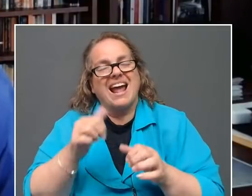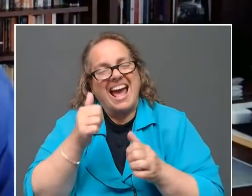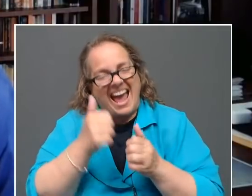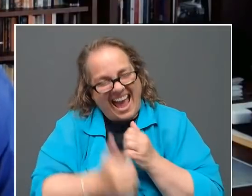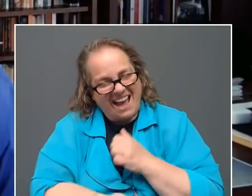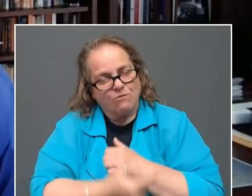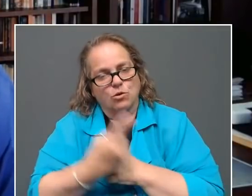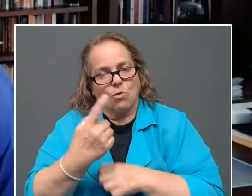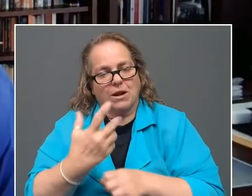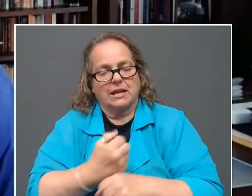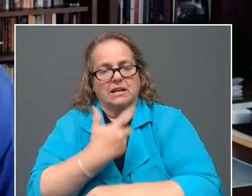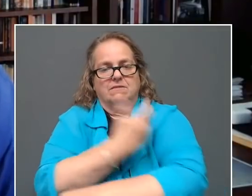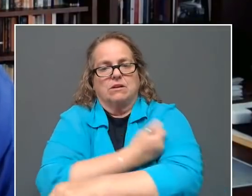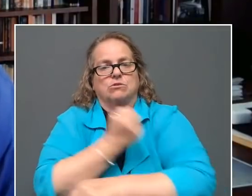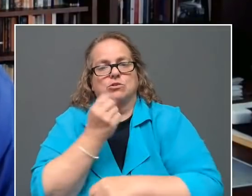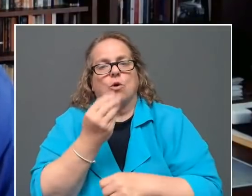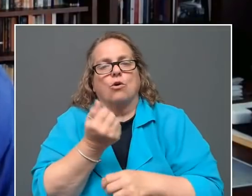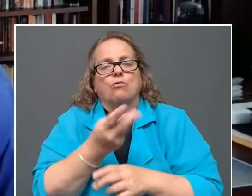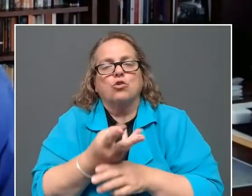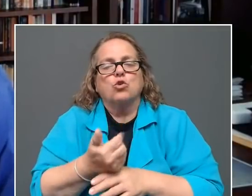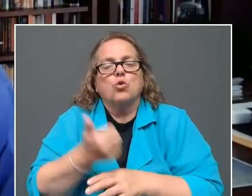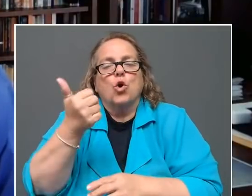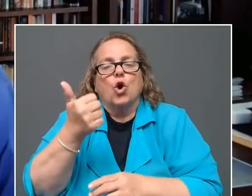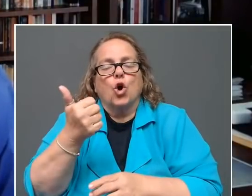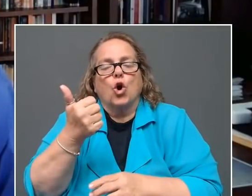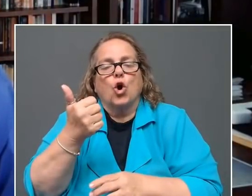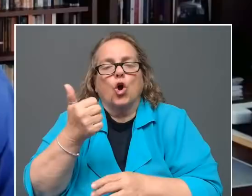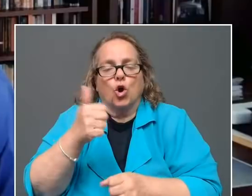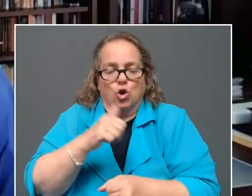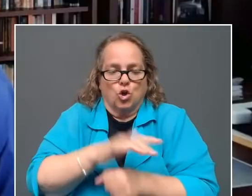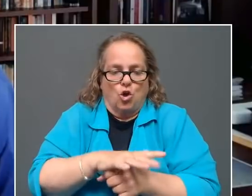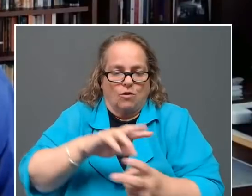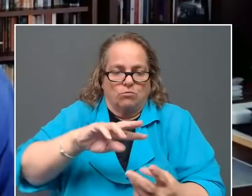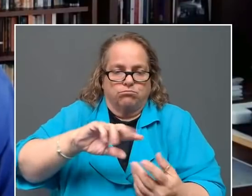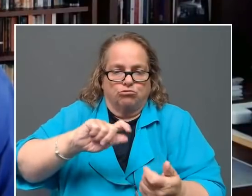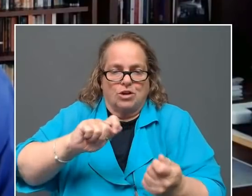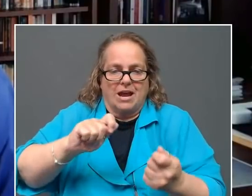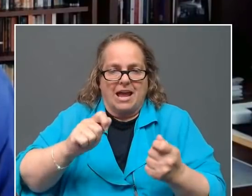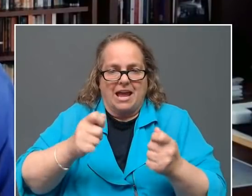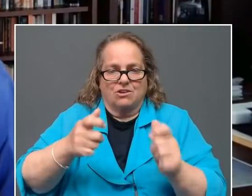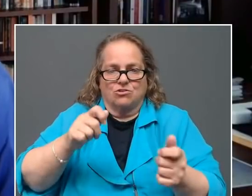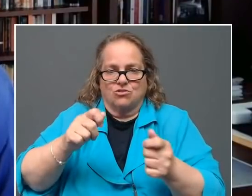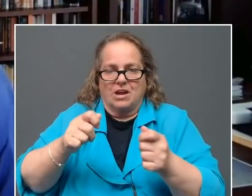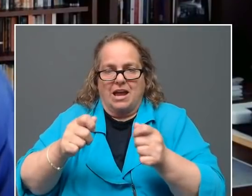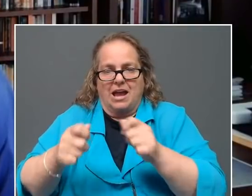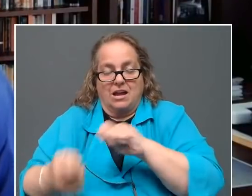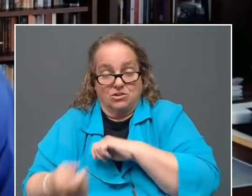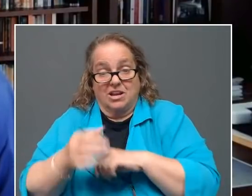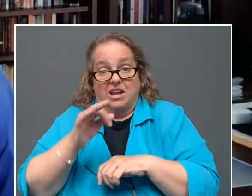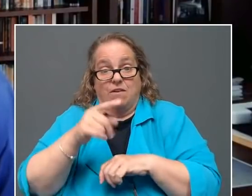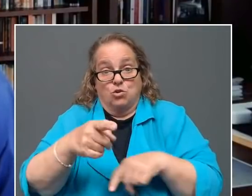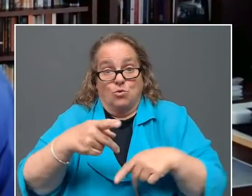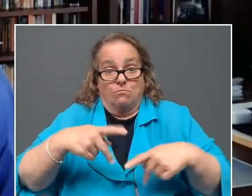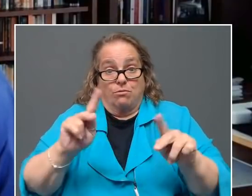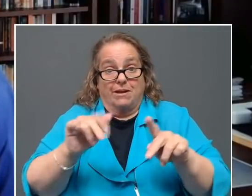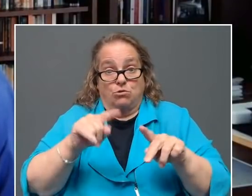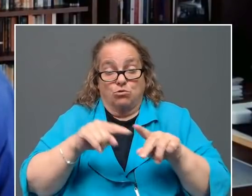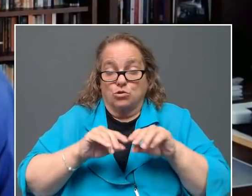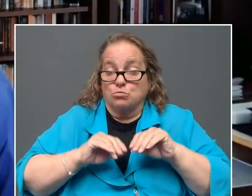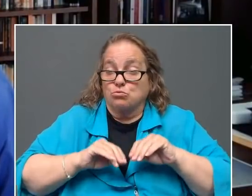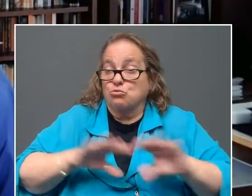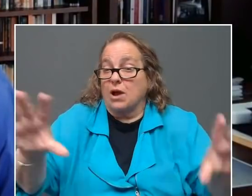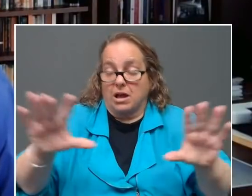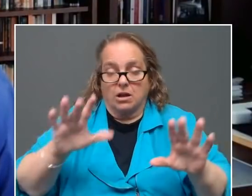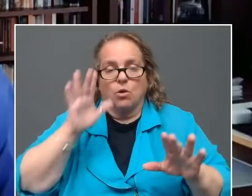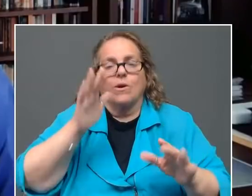opportunity to form. Because if we allow it to continue to spread rampantly, it's just a matter of time before different combinations occur